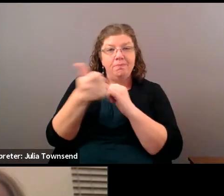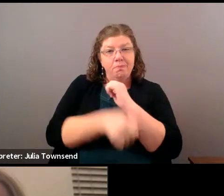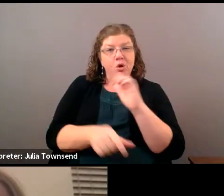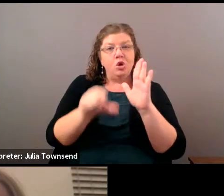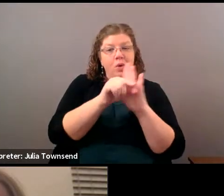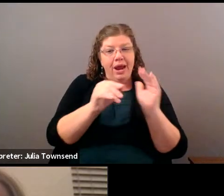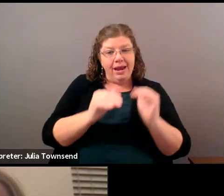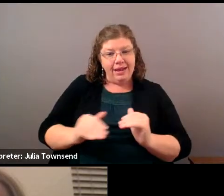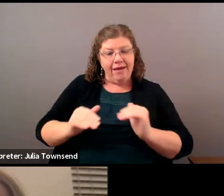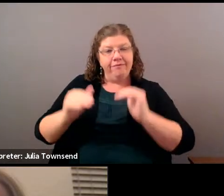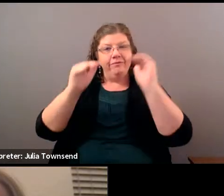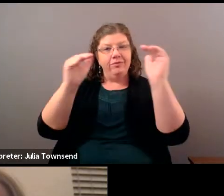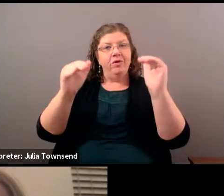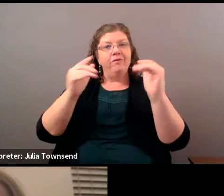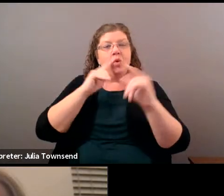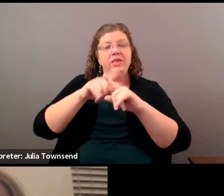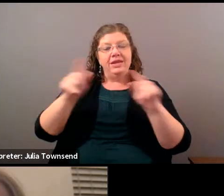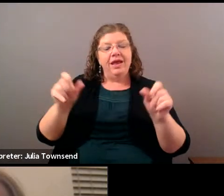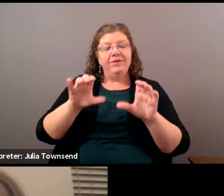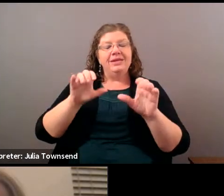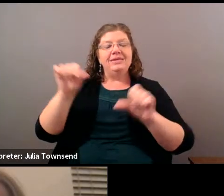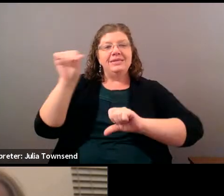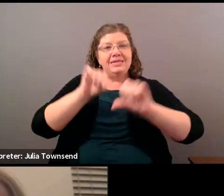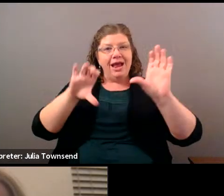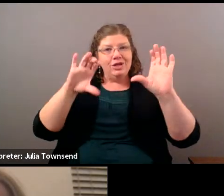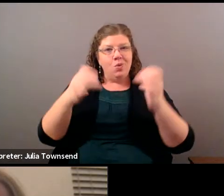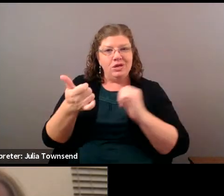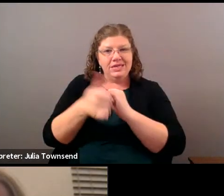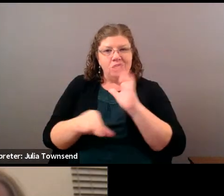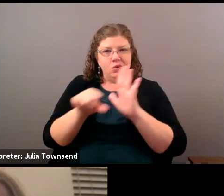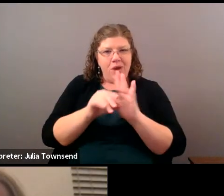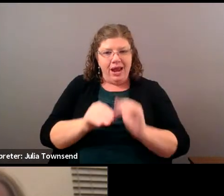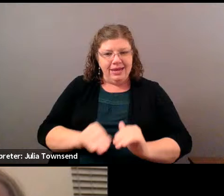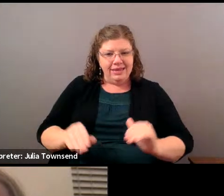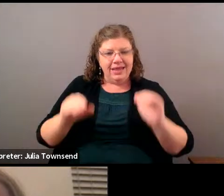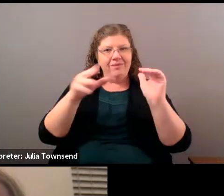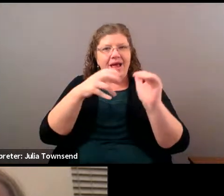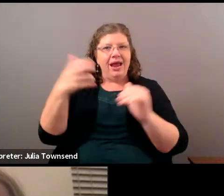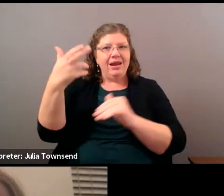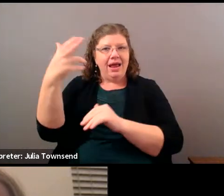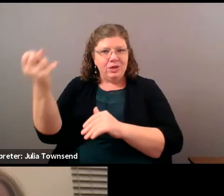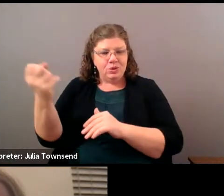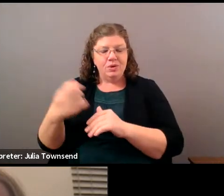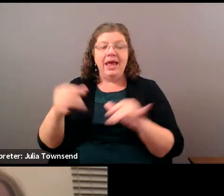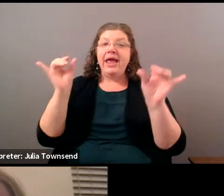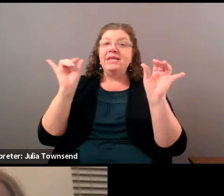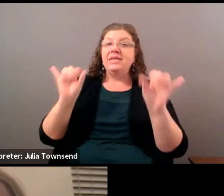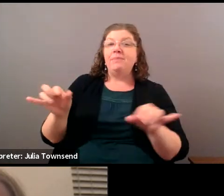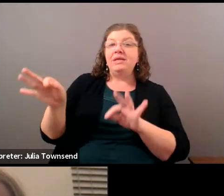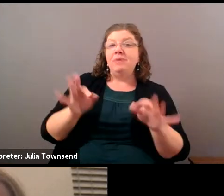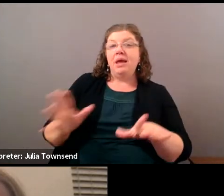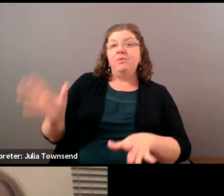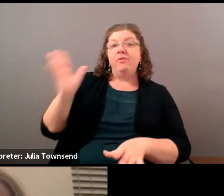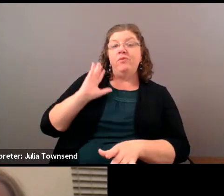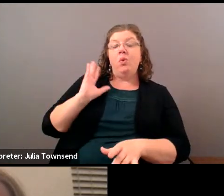course, that's a different science course at every grade level in secondary. And then similarly to what I explained before with the